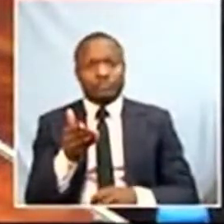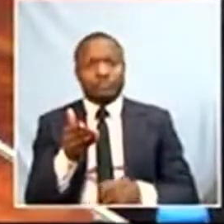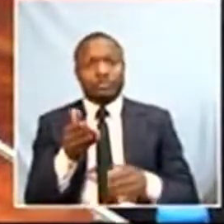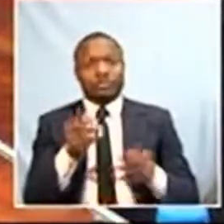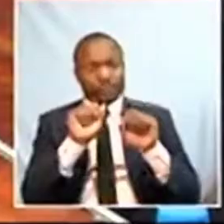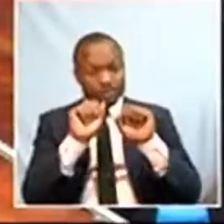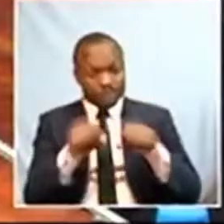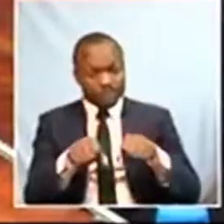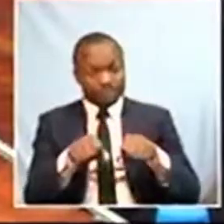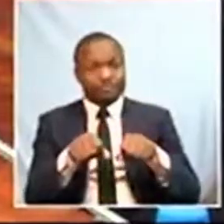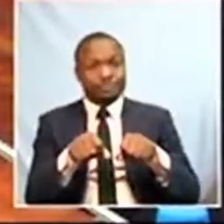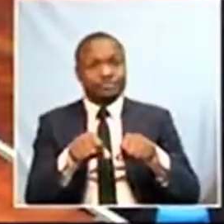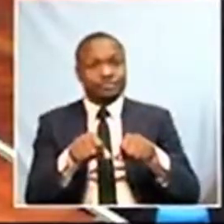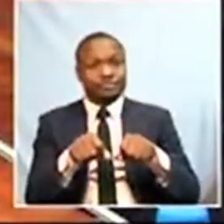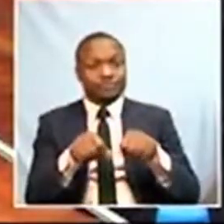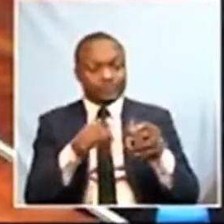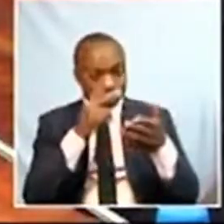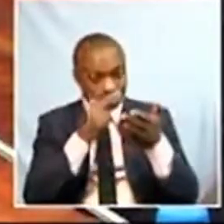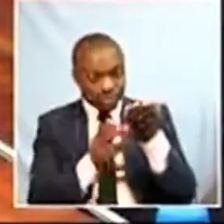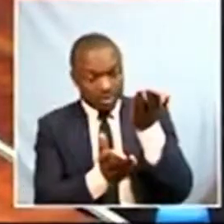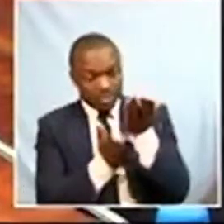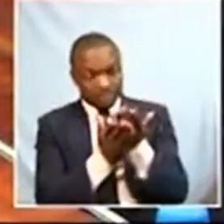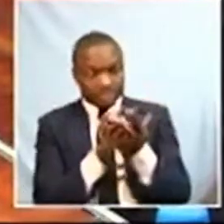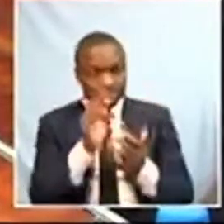directed to Appendix O.